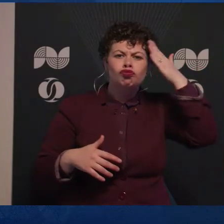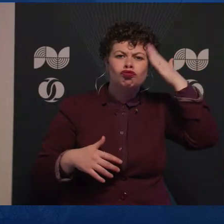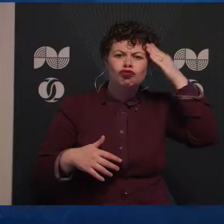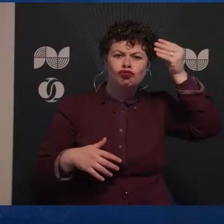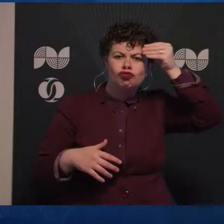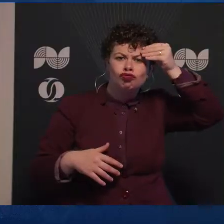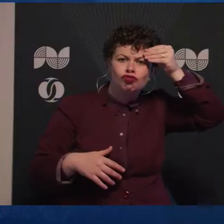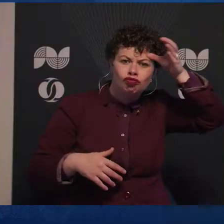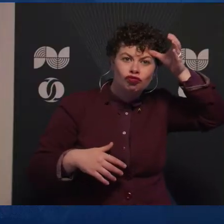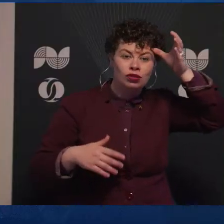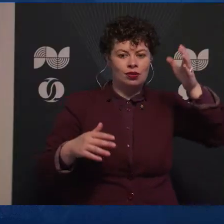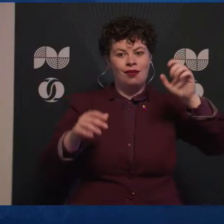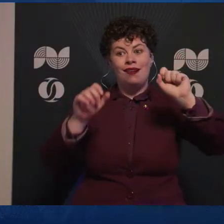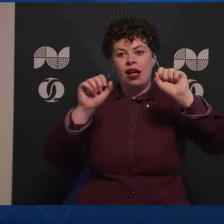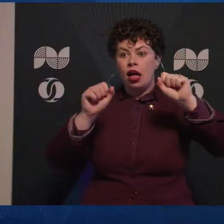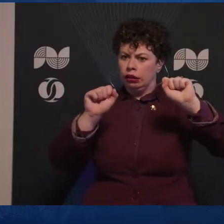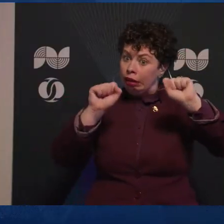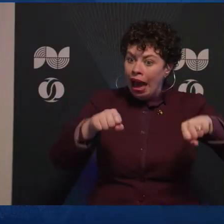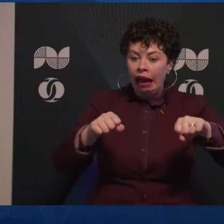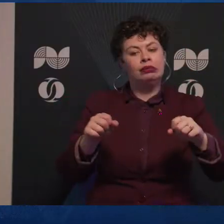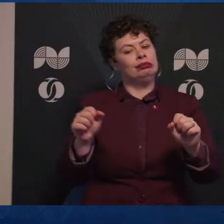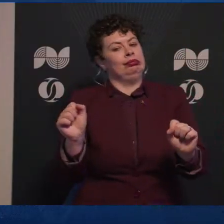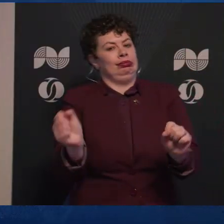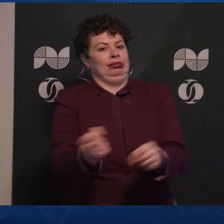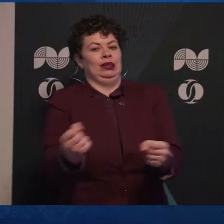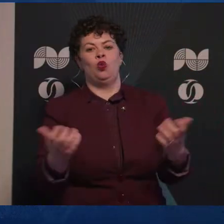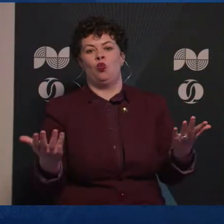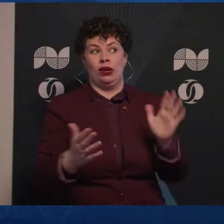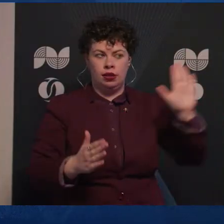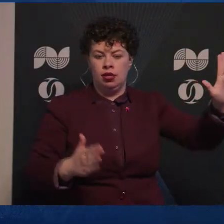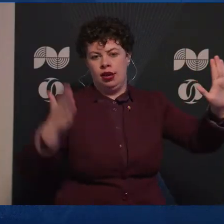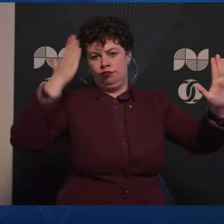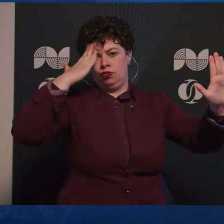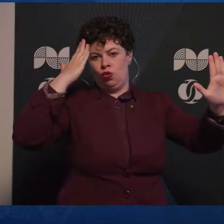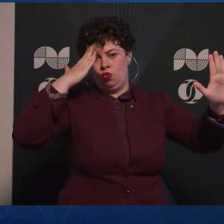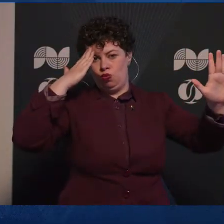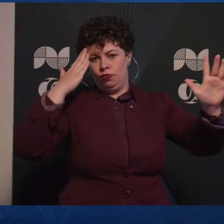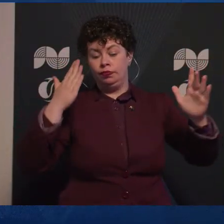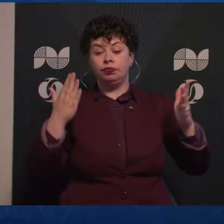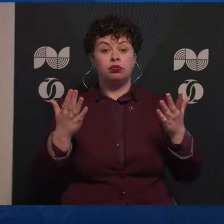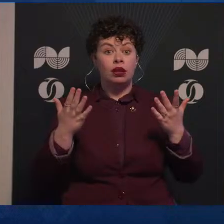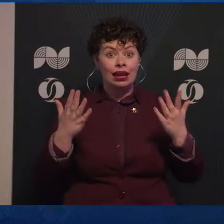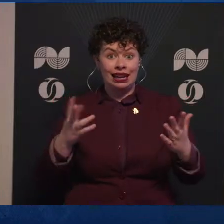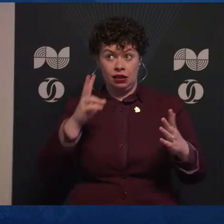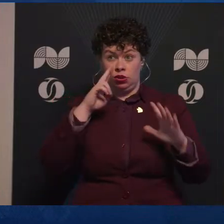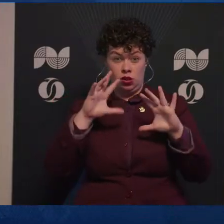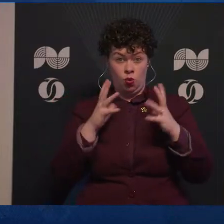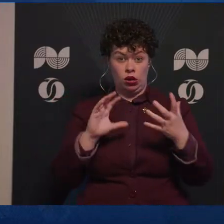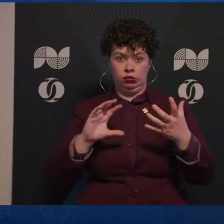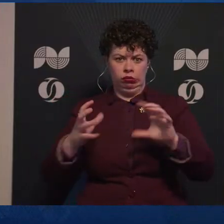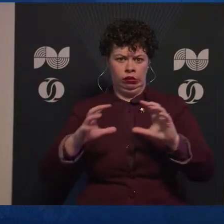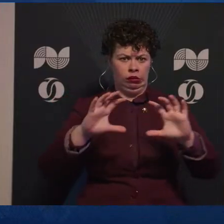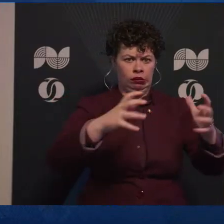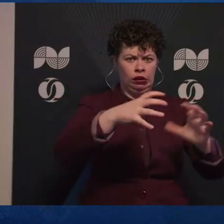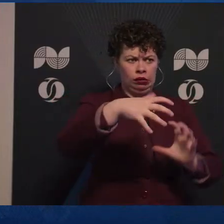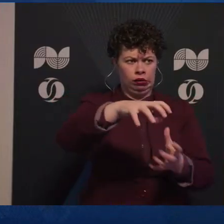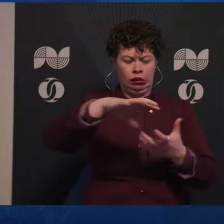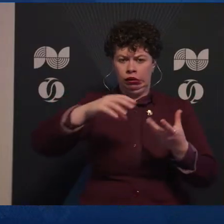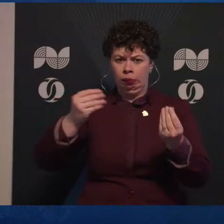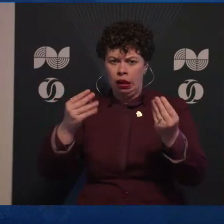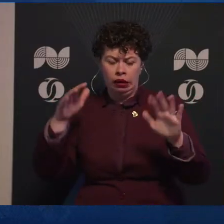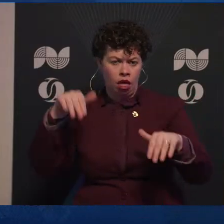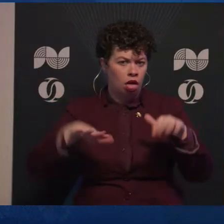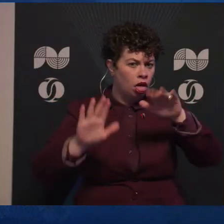of the industry. And the needs of the industry today, with all the shock that we had in the last 5 years,